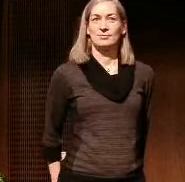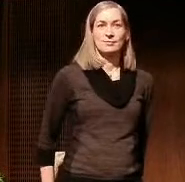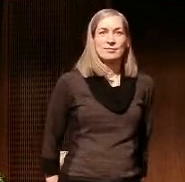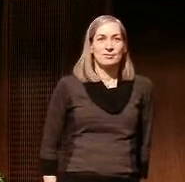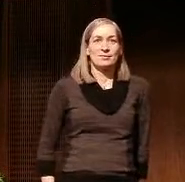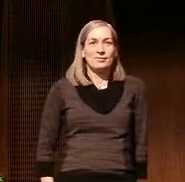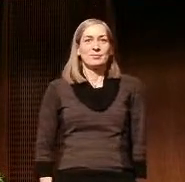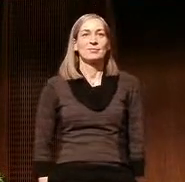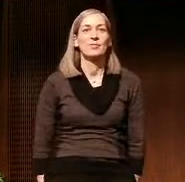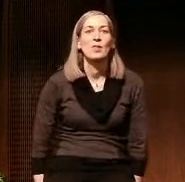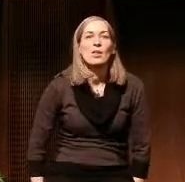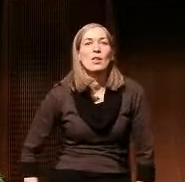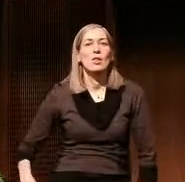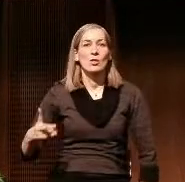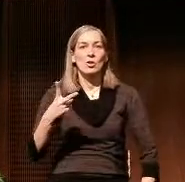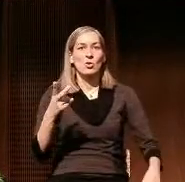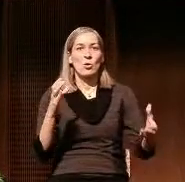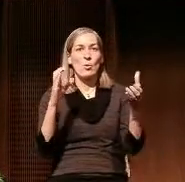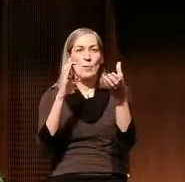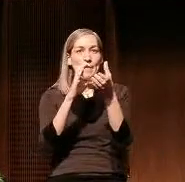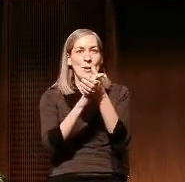And she battled cancer